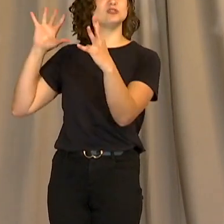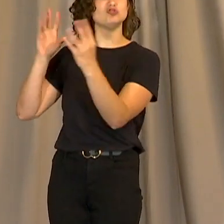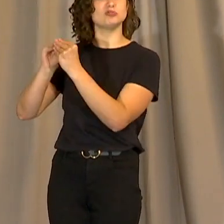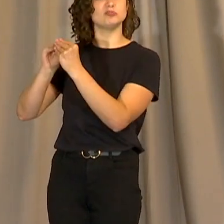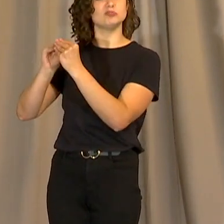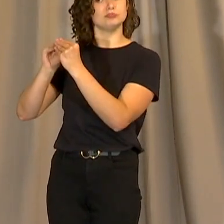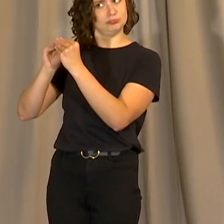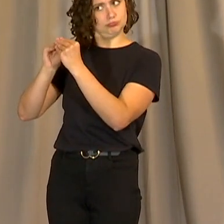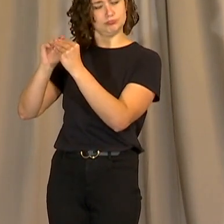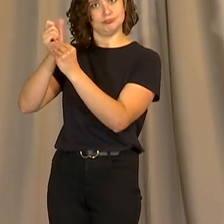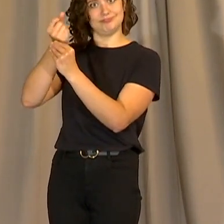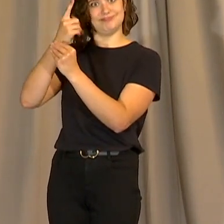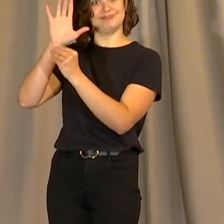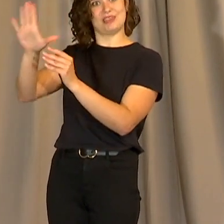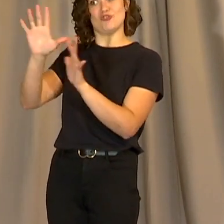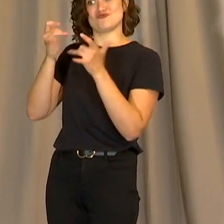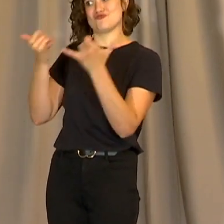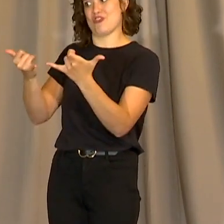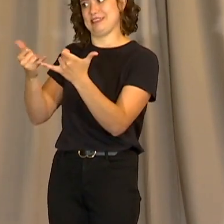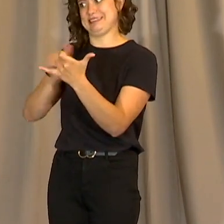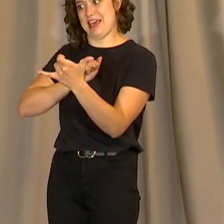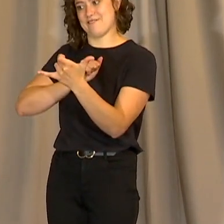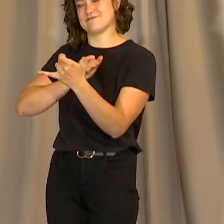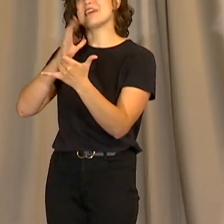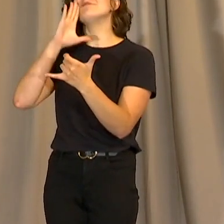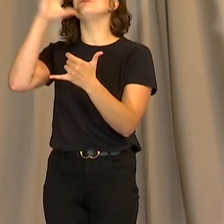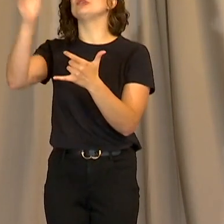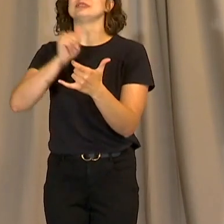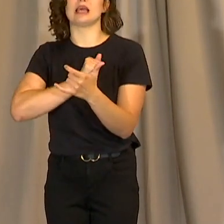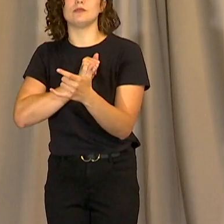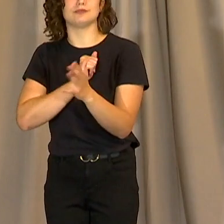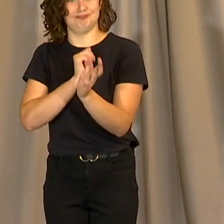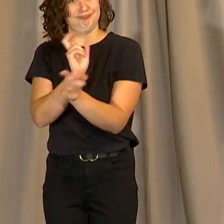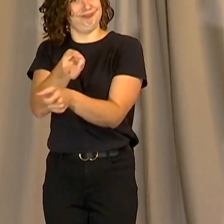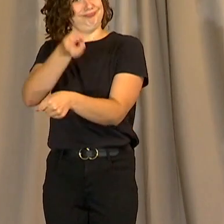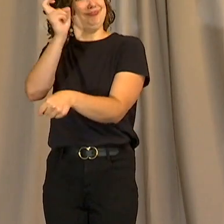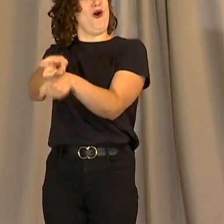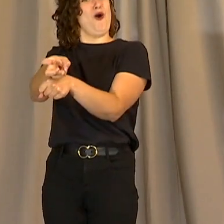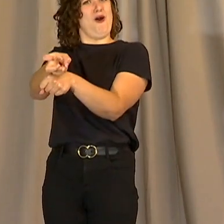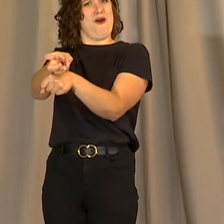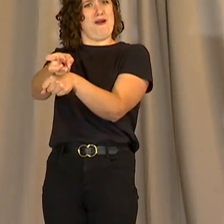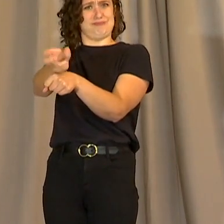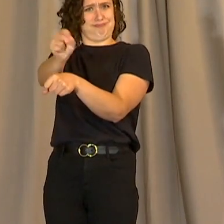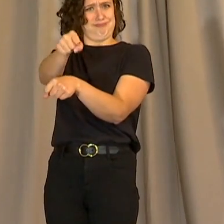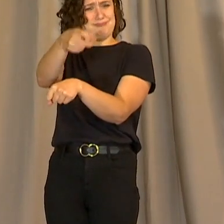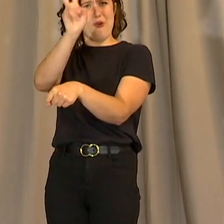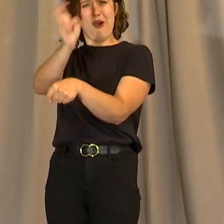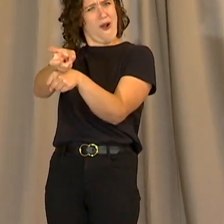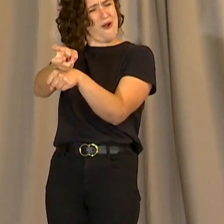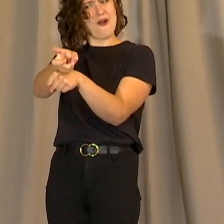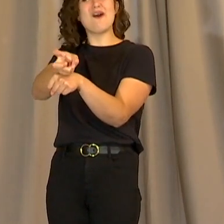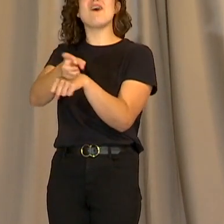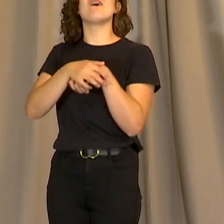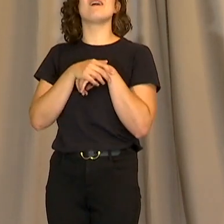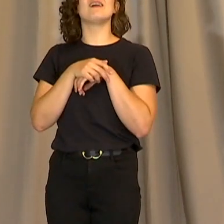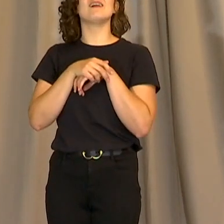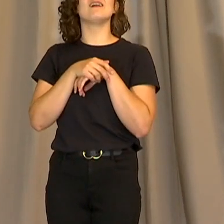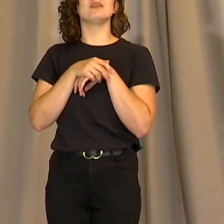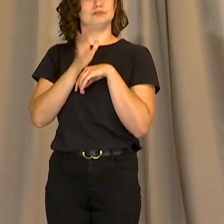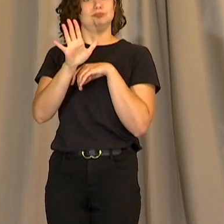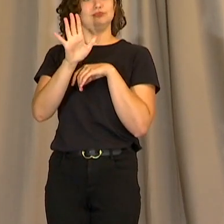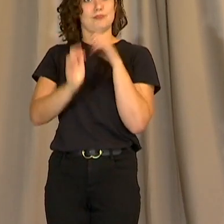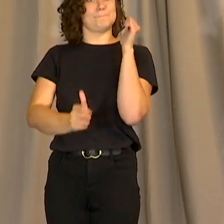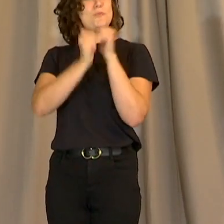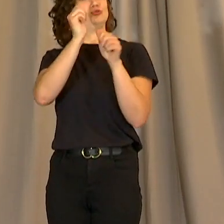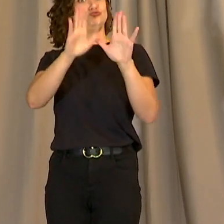and their future self, where they would like to go. That's not an easy thing to do, because about half of the books, children's